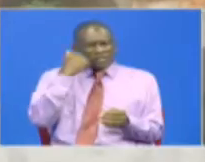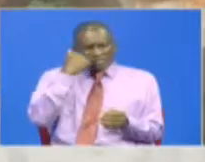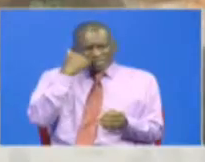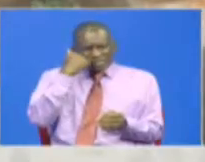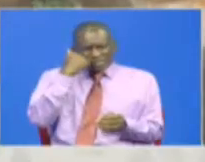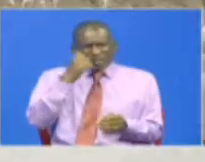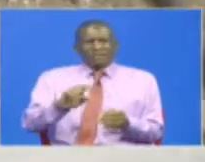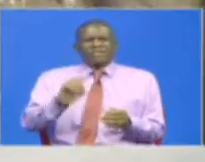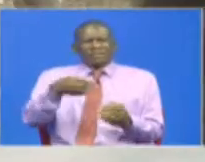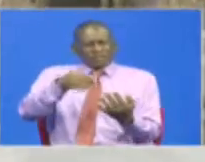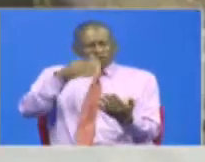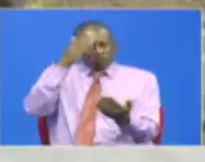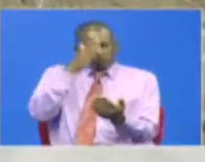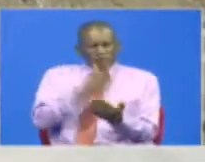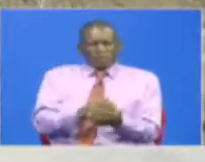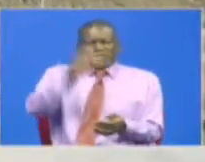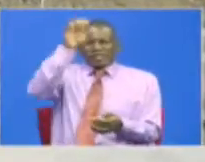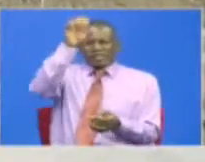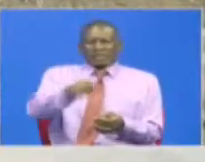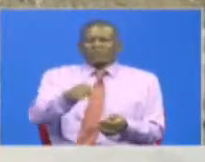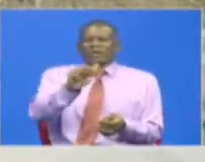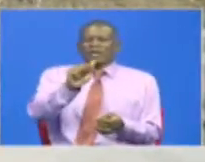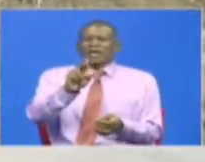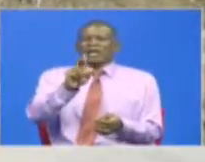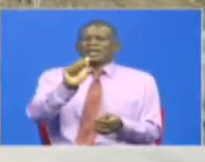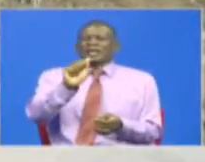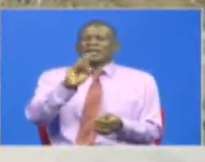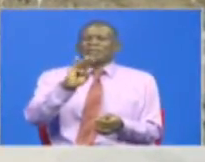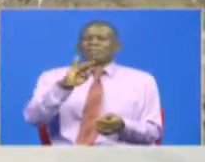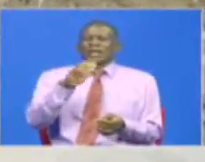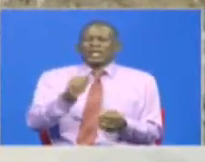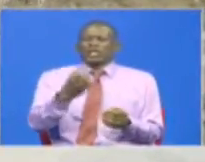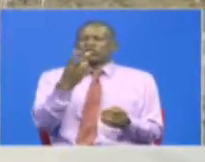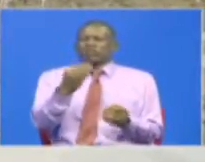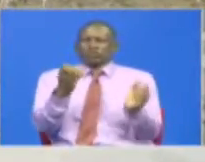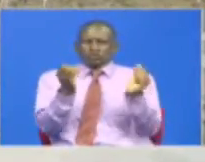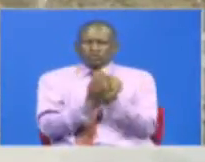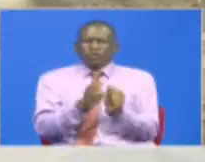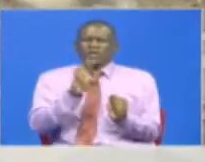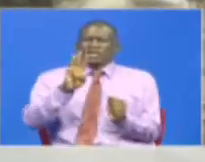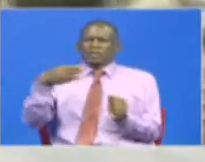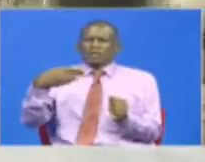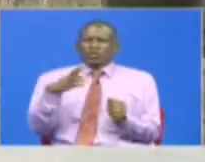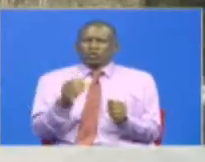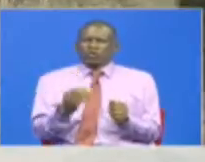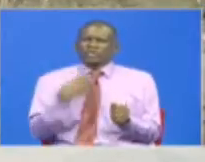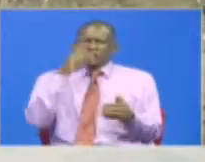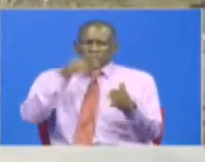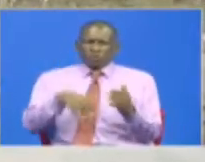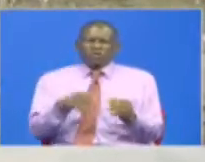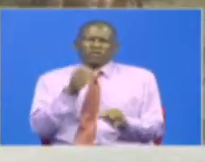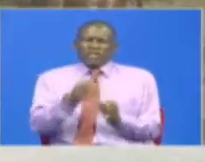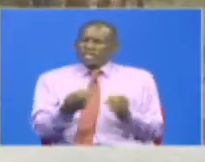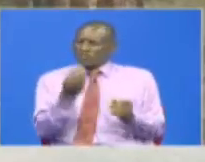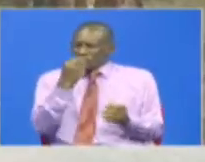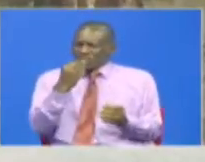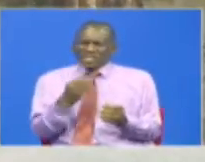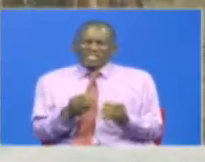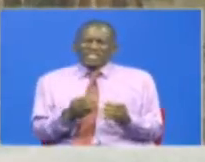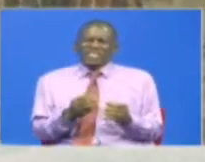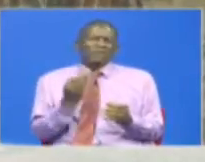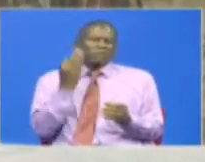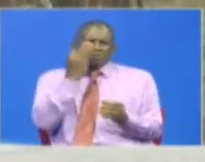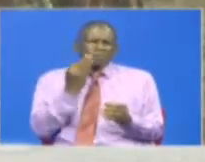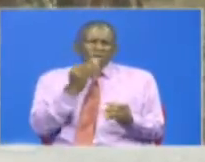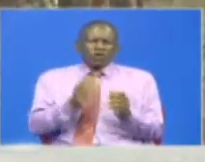first identified in Saudi Arabia in 2012. WHO further says the consumption of raw or uncooked animal products like camel